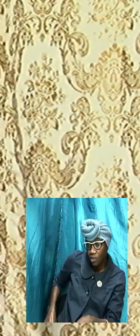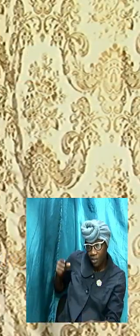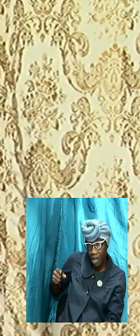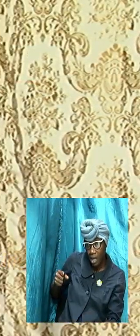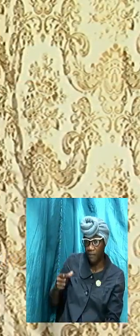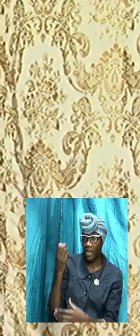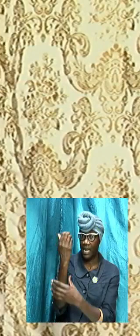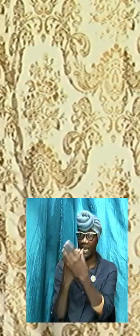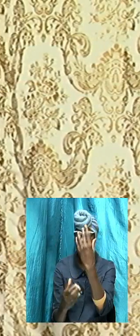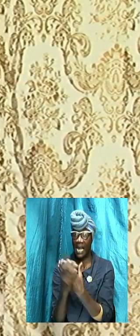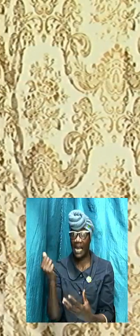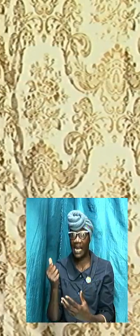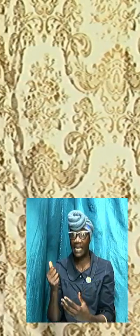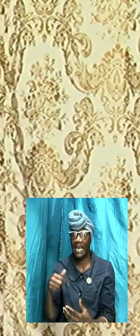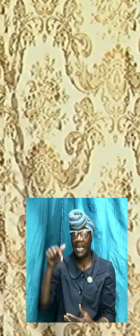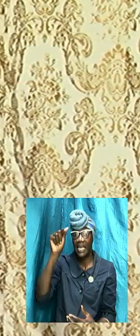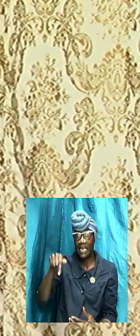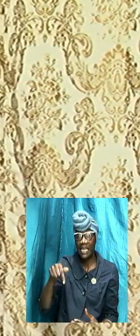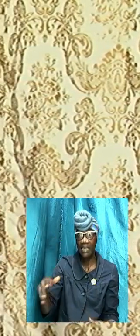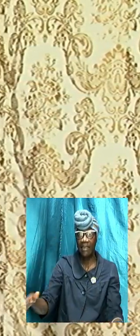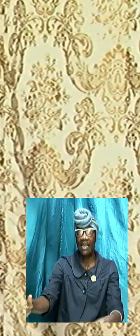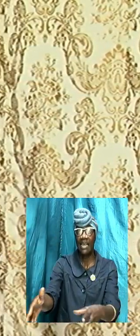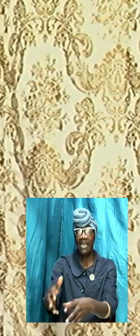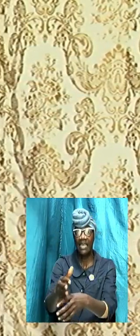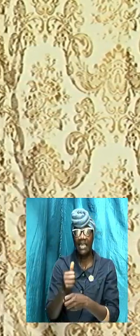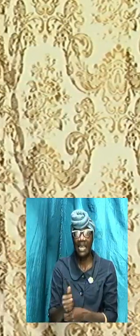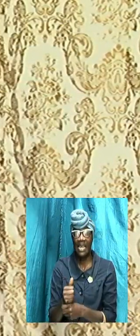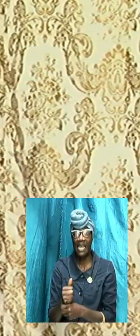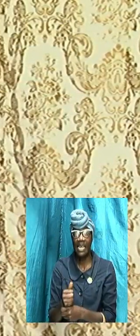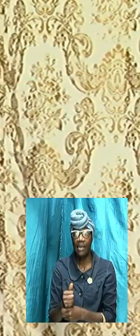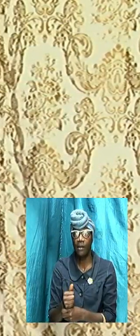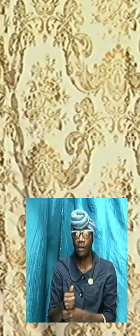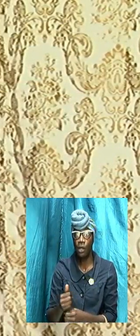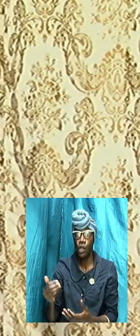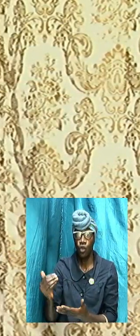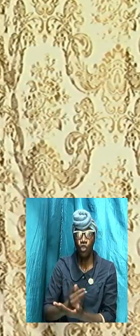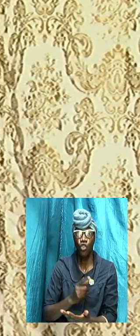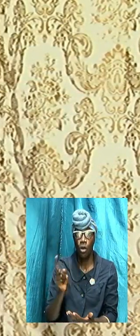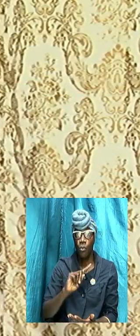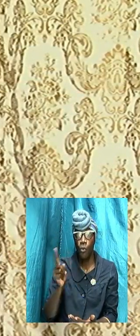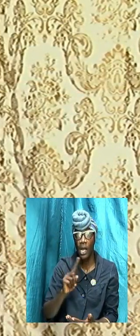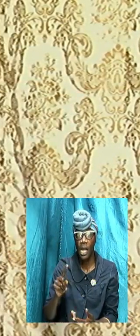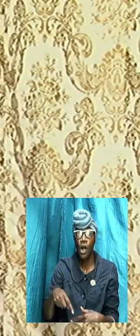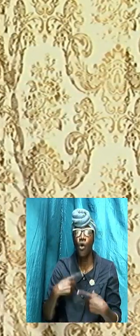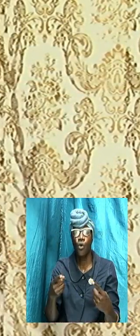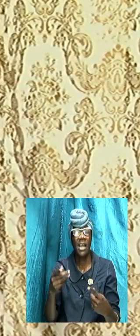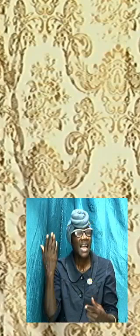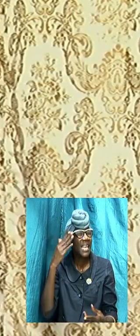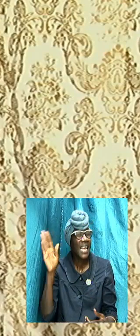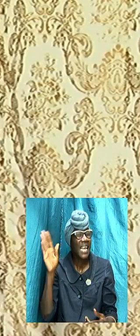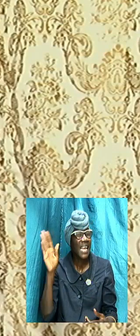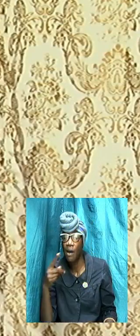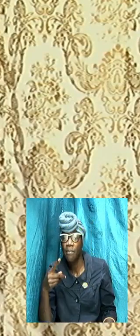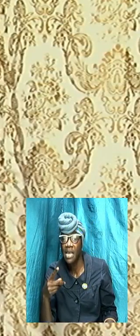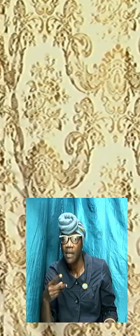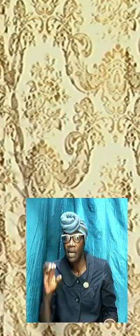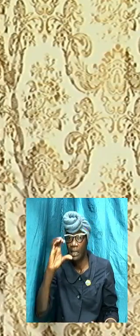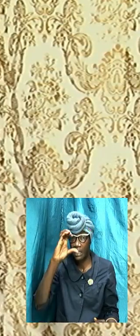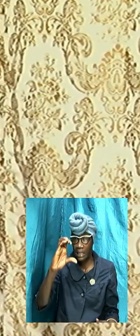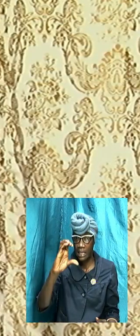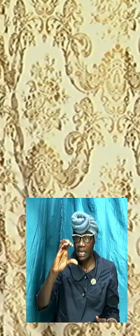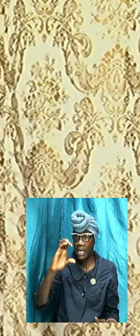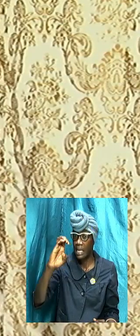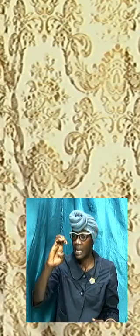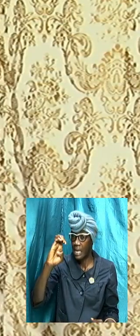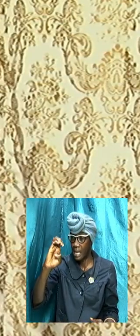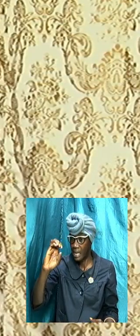with haste. Because I'm going to take you to somewhere. I'm going to take you to a place. Amen. They have never been to Canaan before. Amen. But